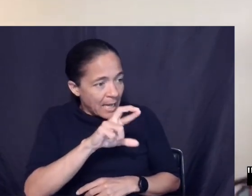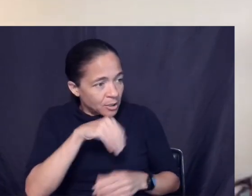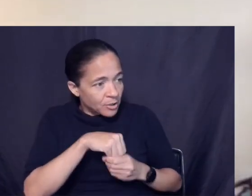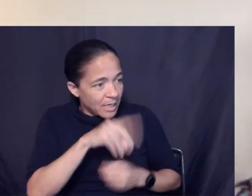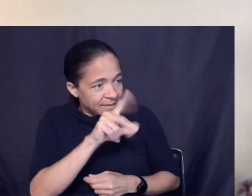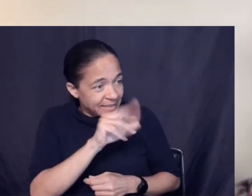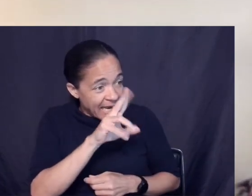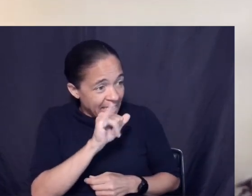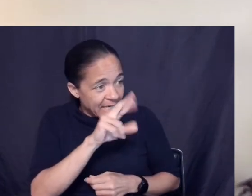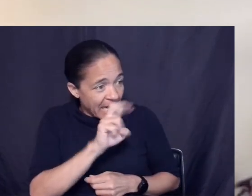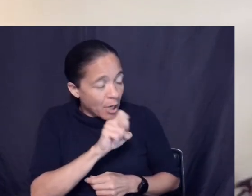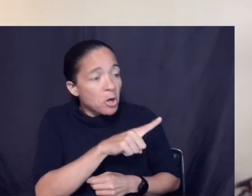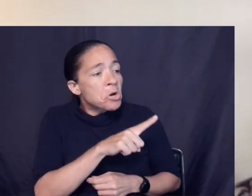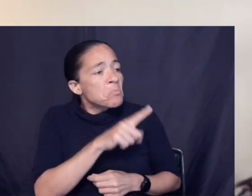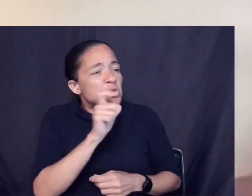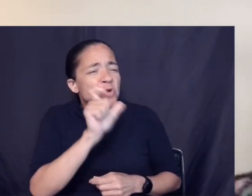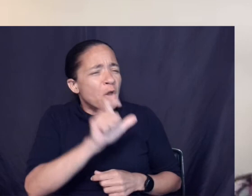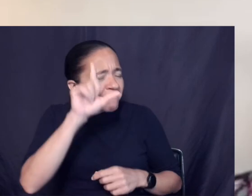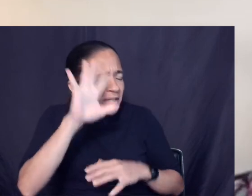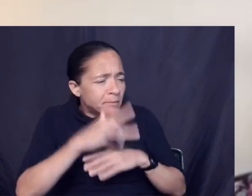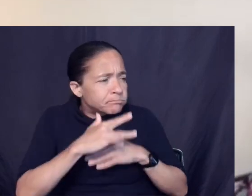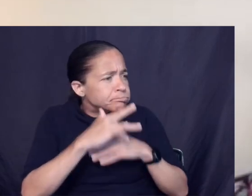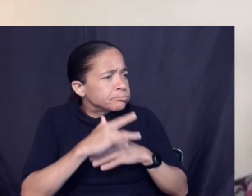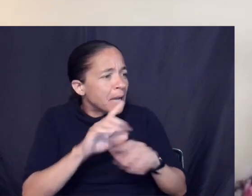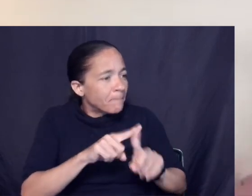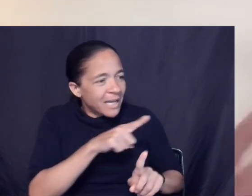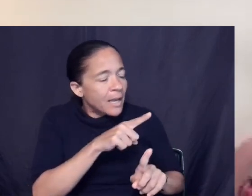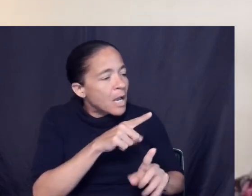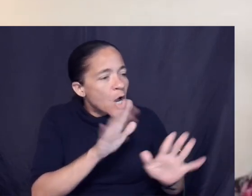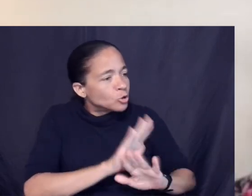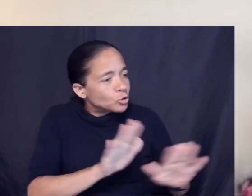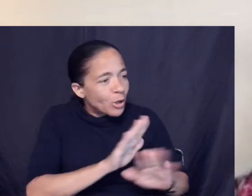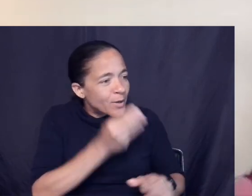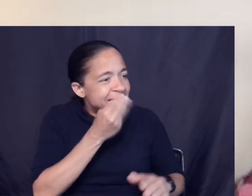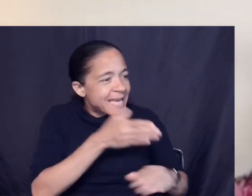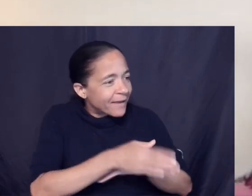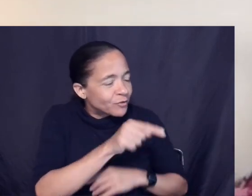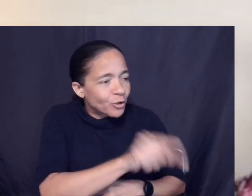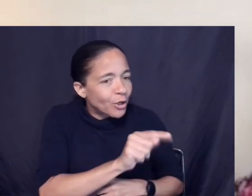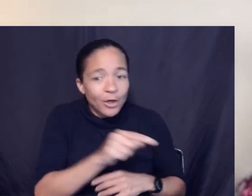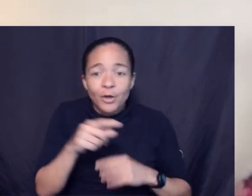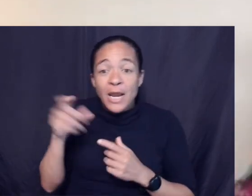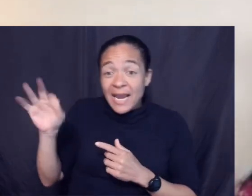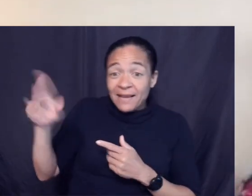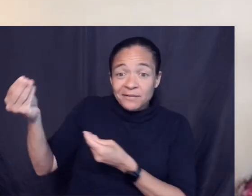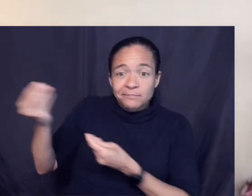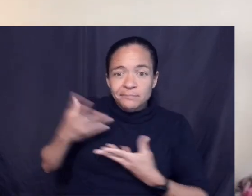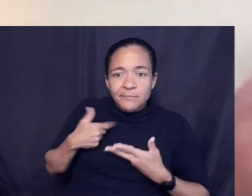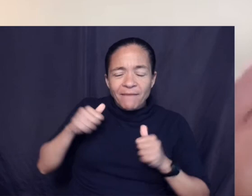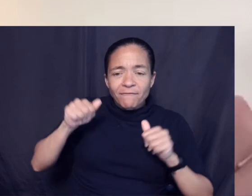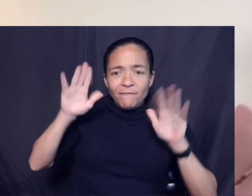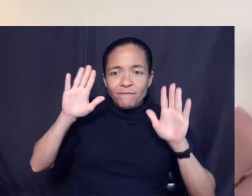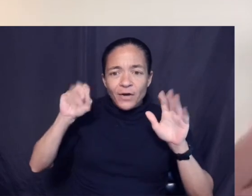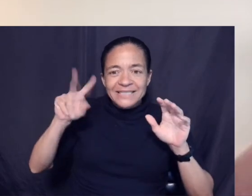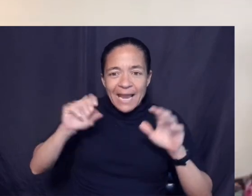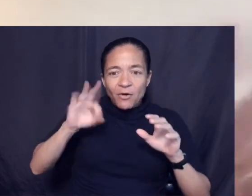about it, but just be sure you're not eating after her, which I do all the time. And, and it's not that I would have freaked out if I